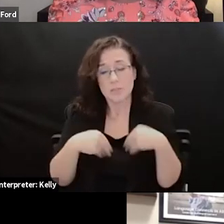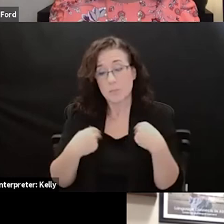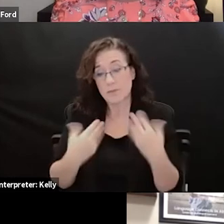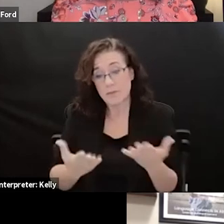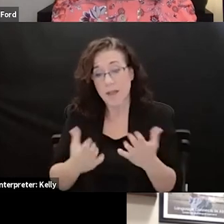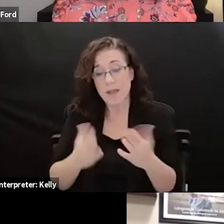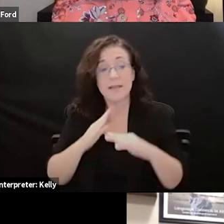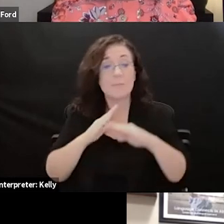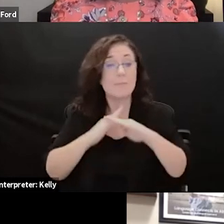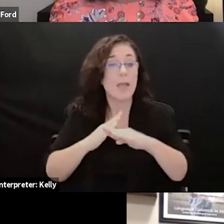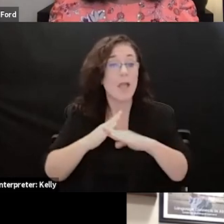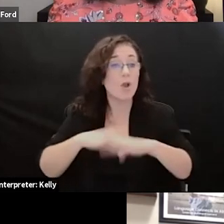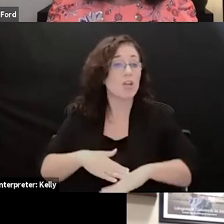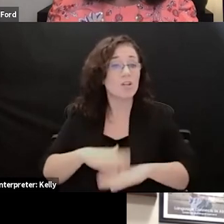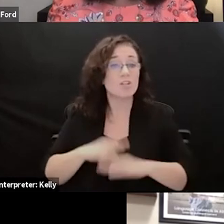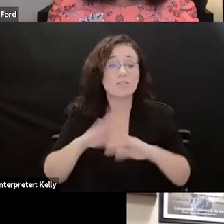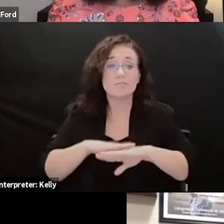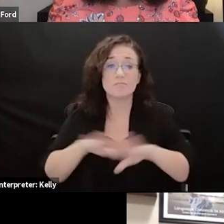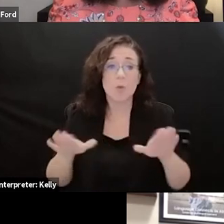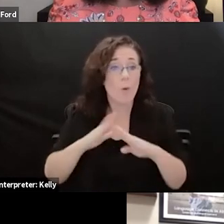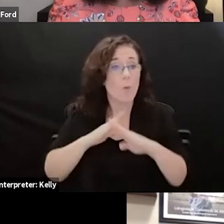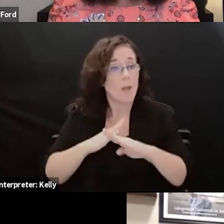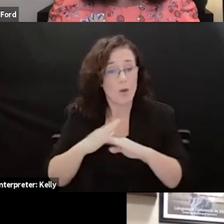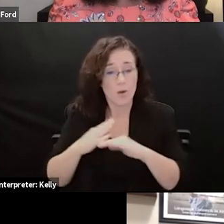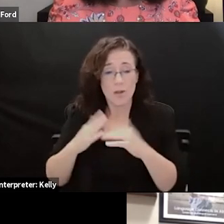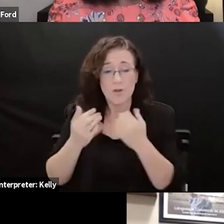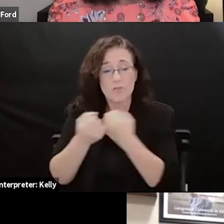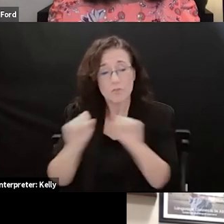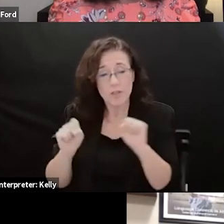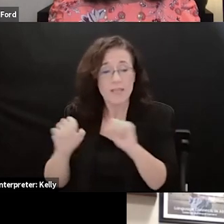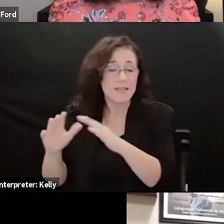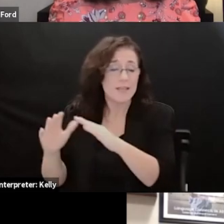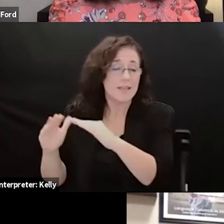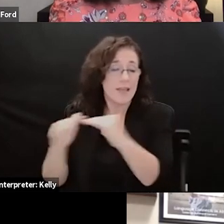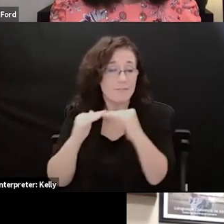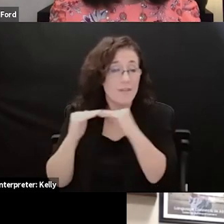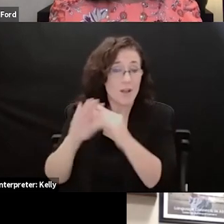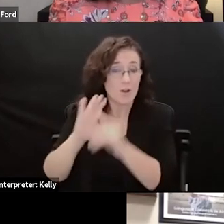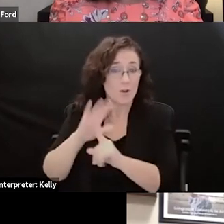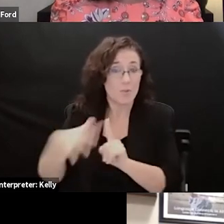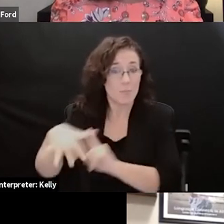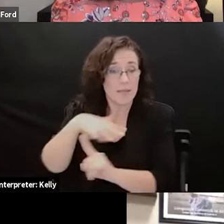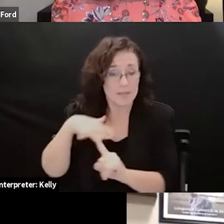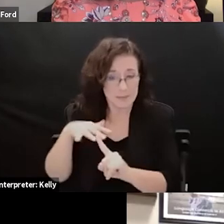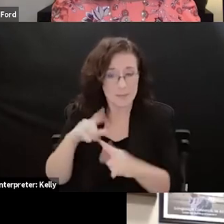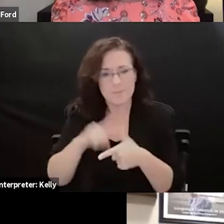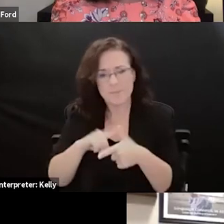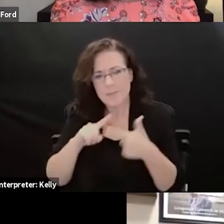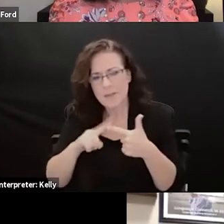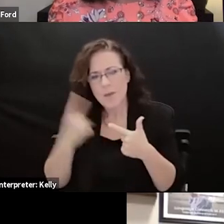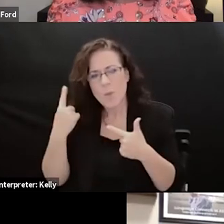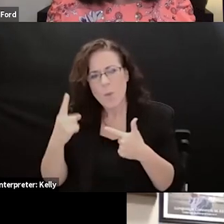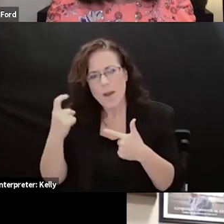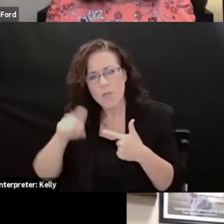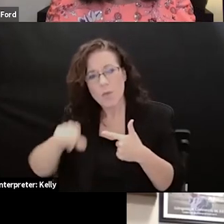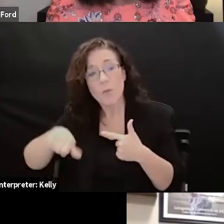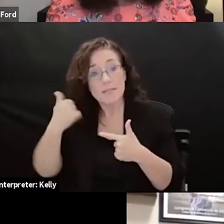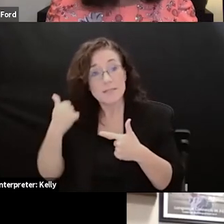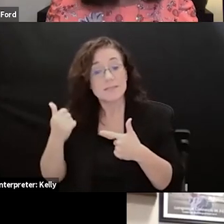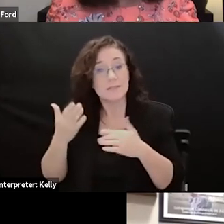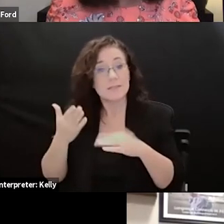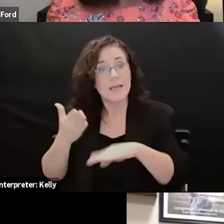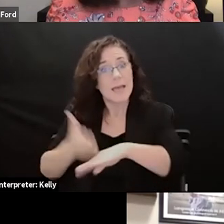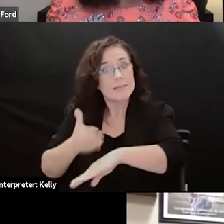environment where all students have the opportunity to benefit equally another was accelerate if efforts and build internal